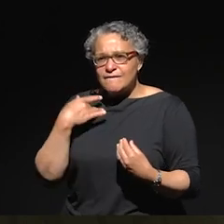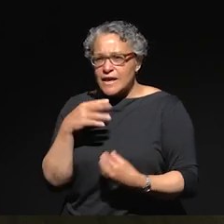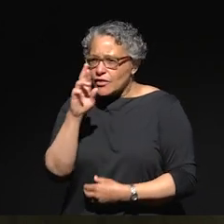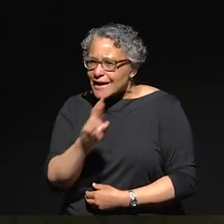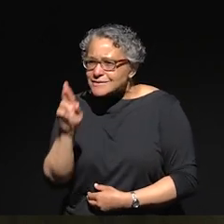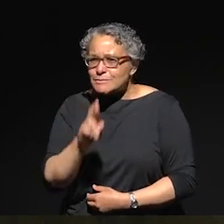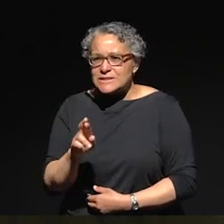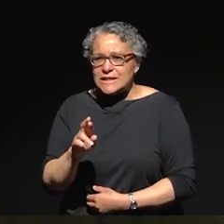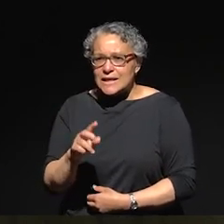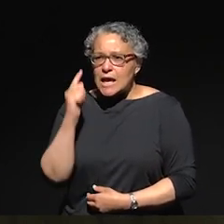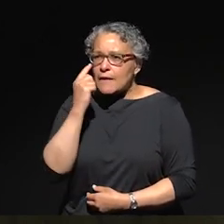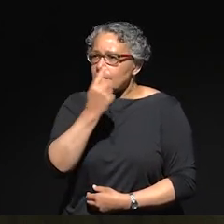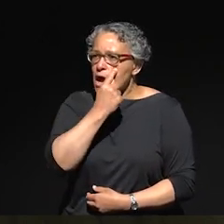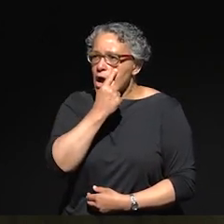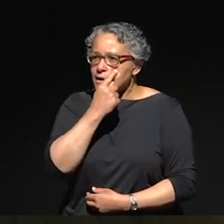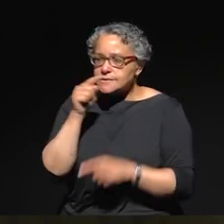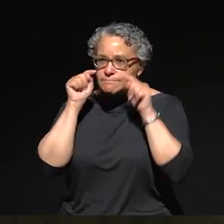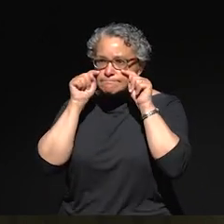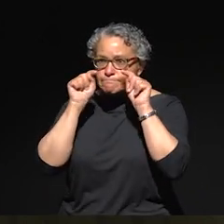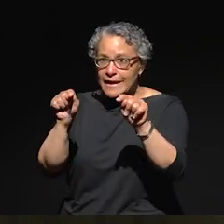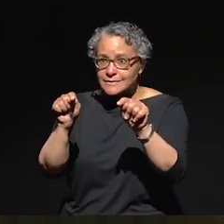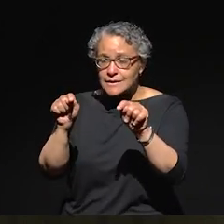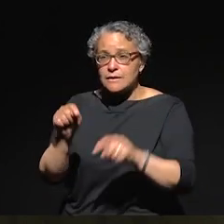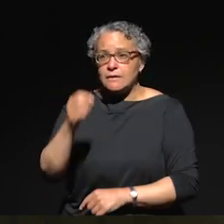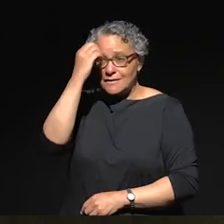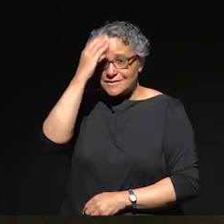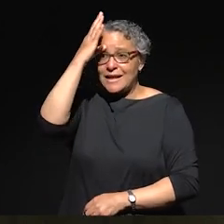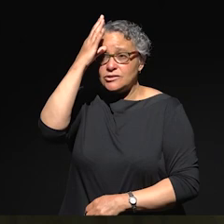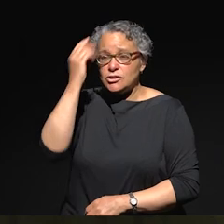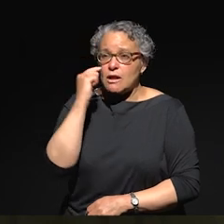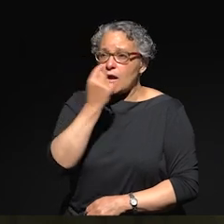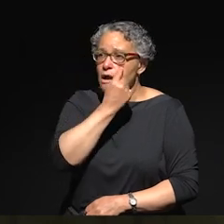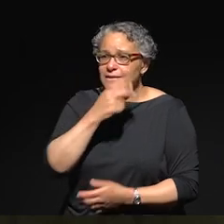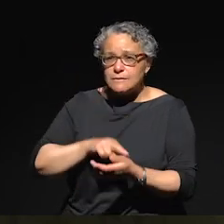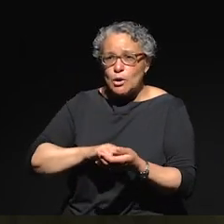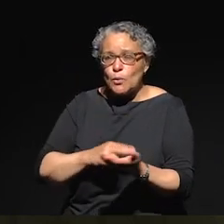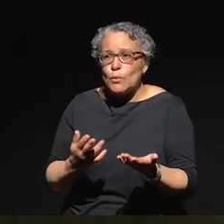and then those piercing blue eyes that look at us with intelligence. And